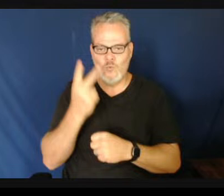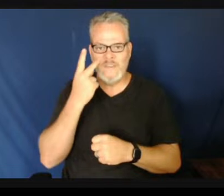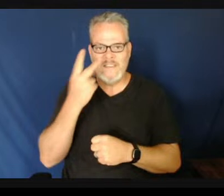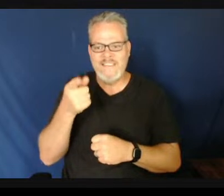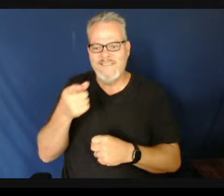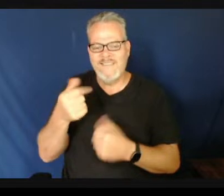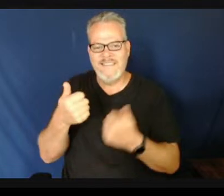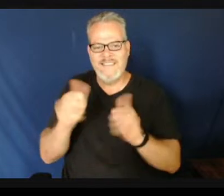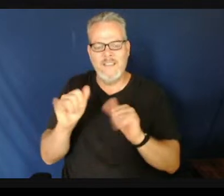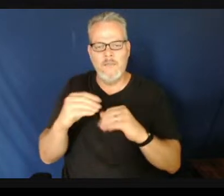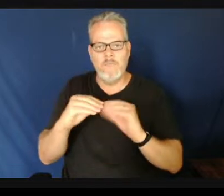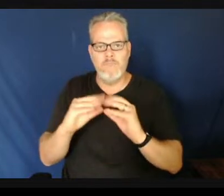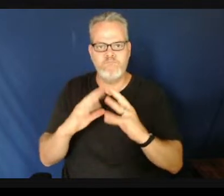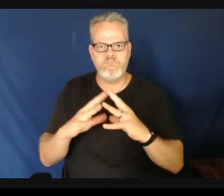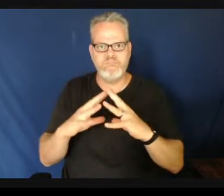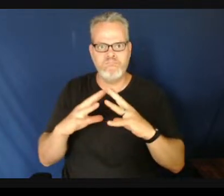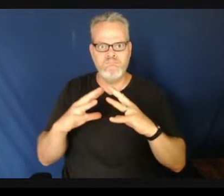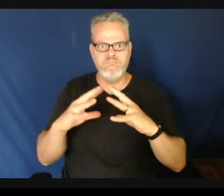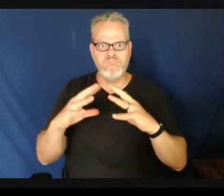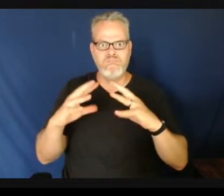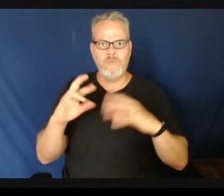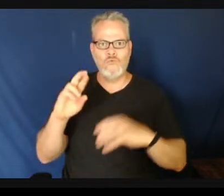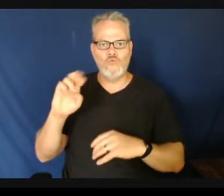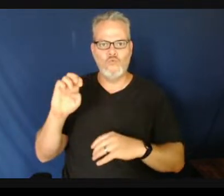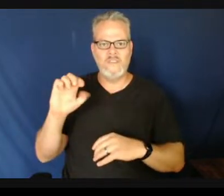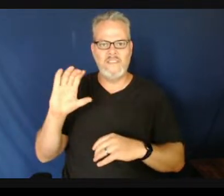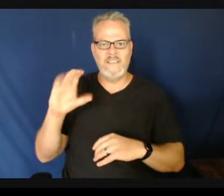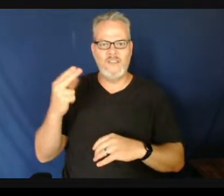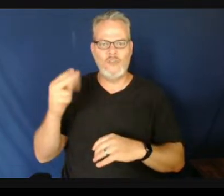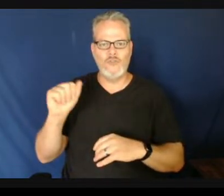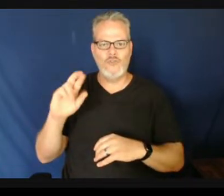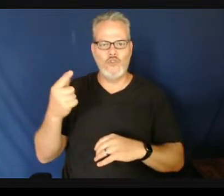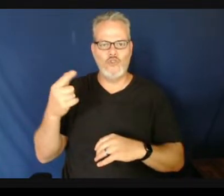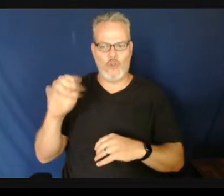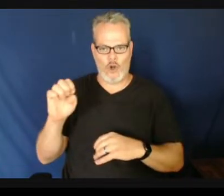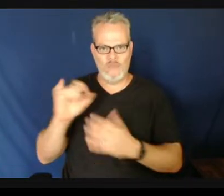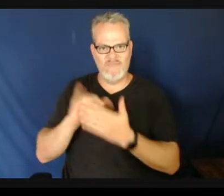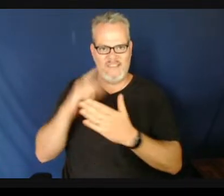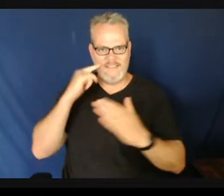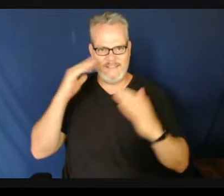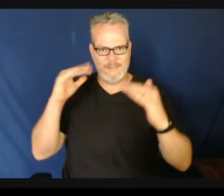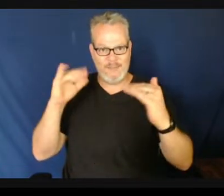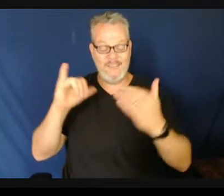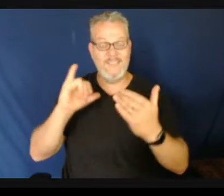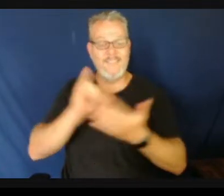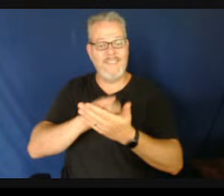as expected here. And that's our Hawaiian volcano summary for today.